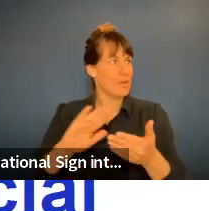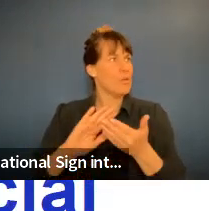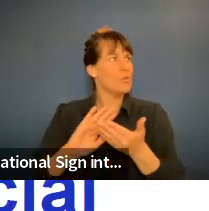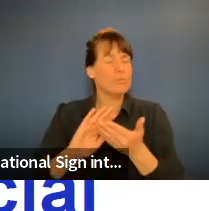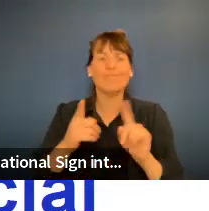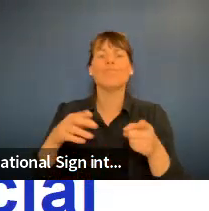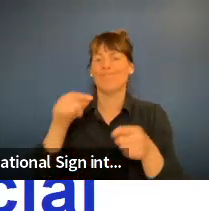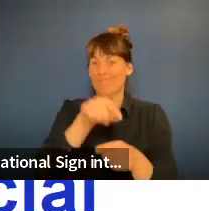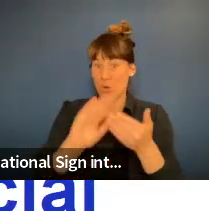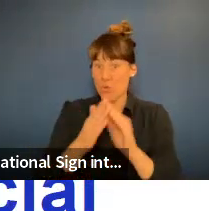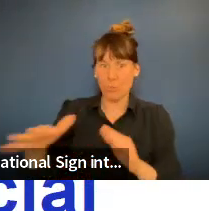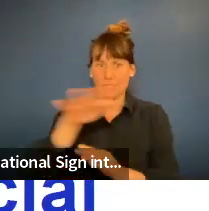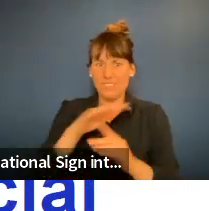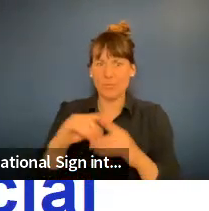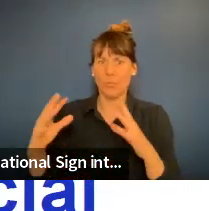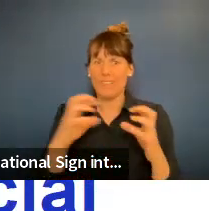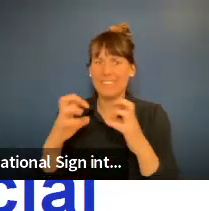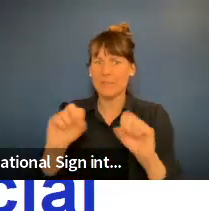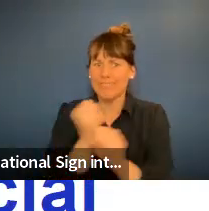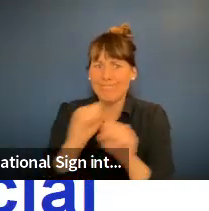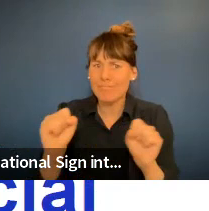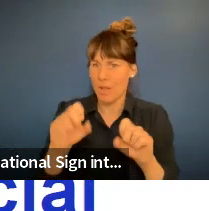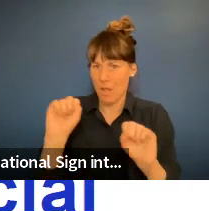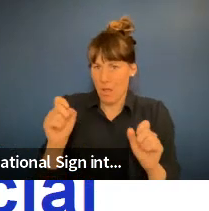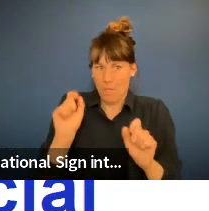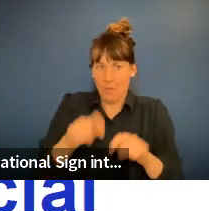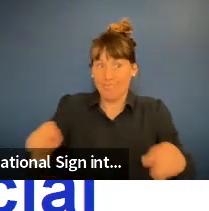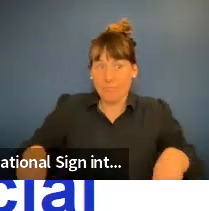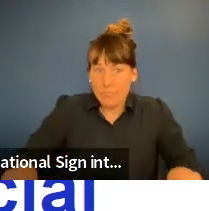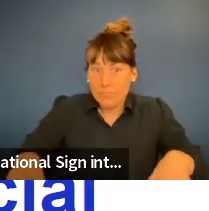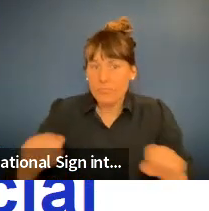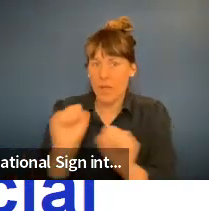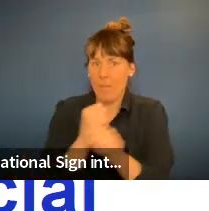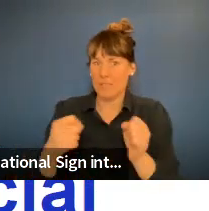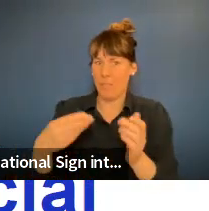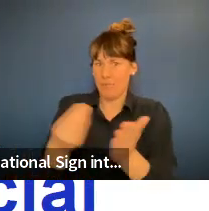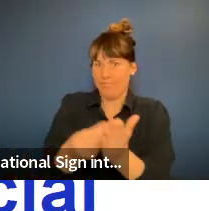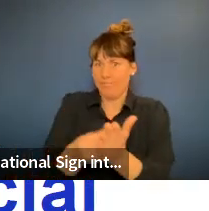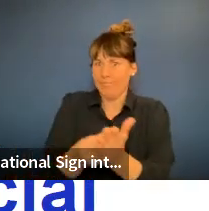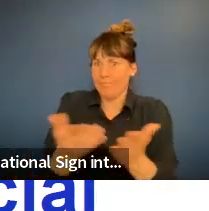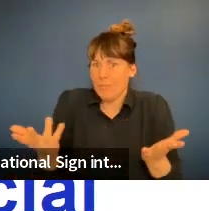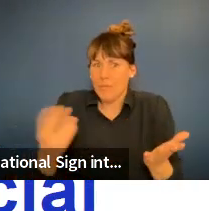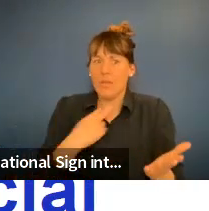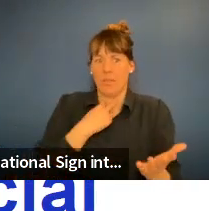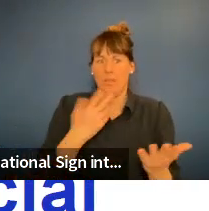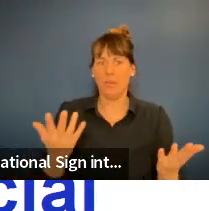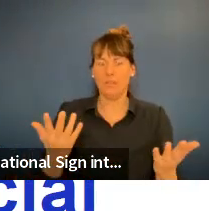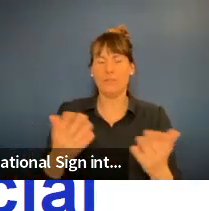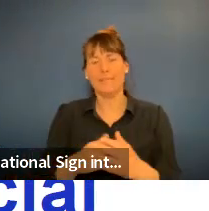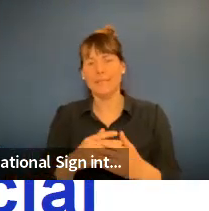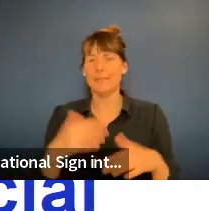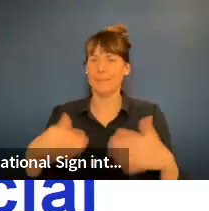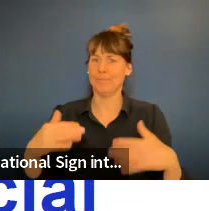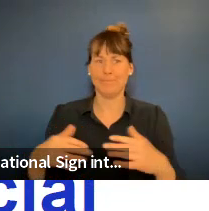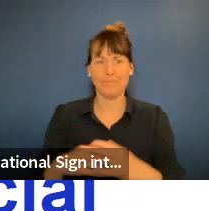As more countries are starting to implement social health protection, there are some key considerations for ensuring those systems are disability